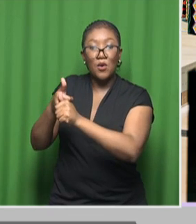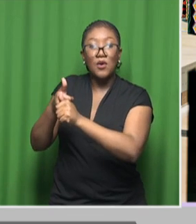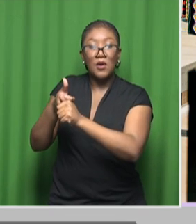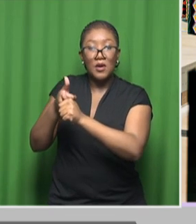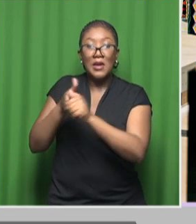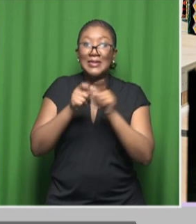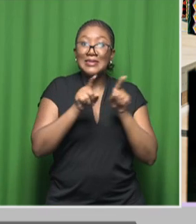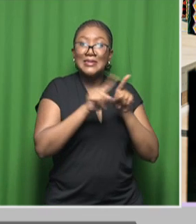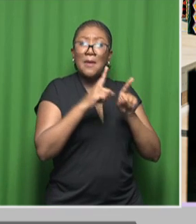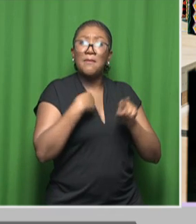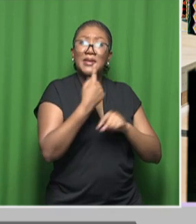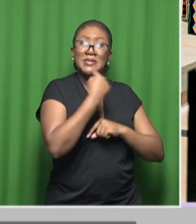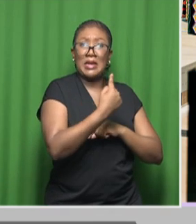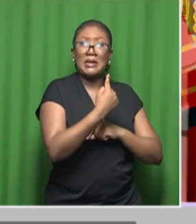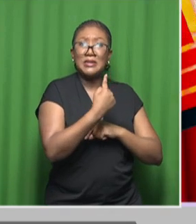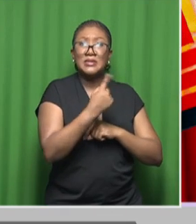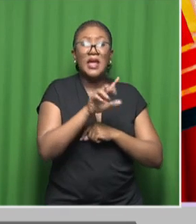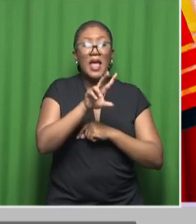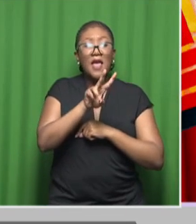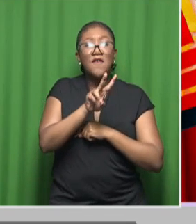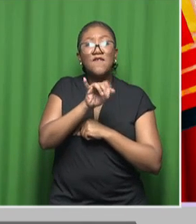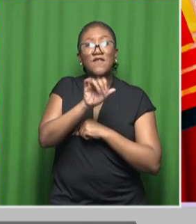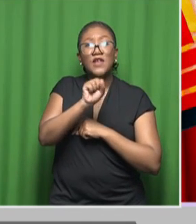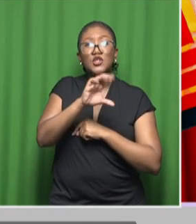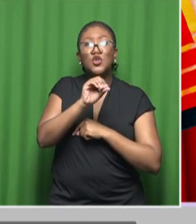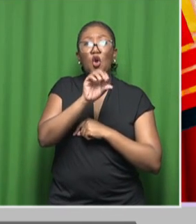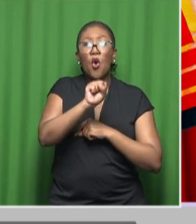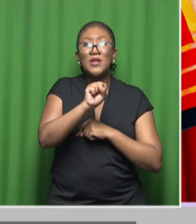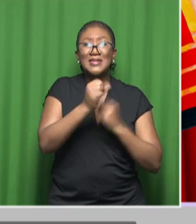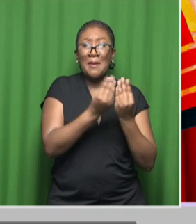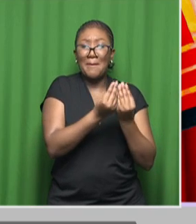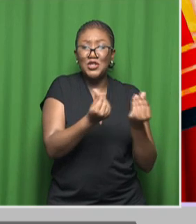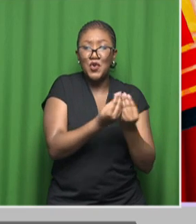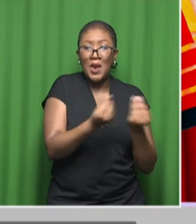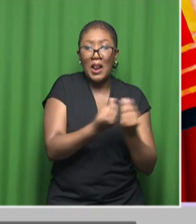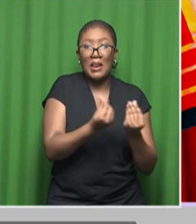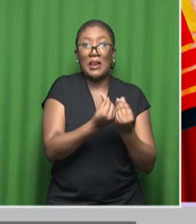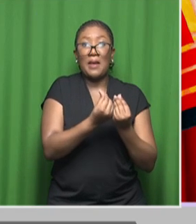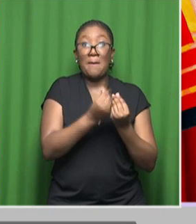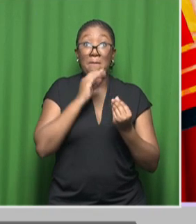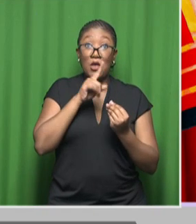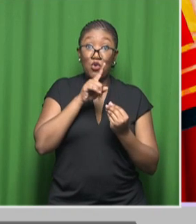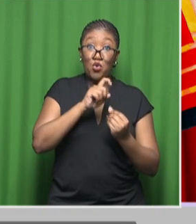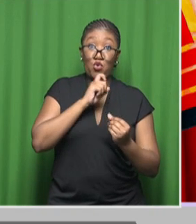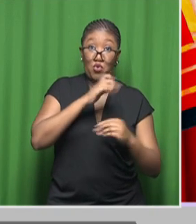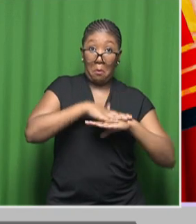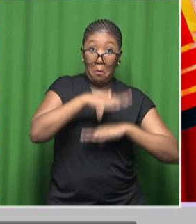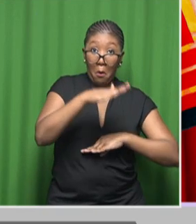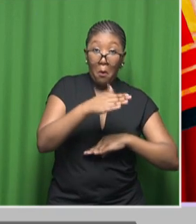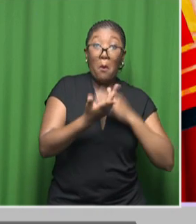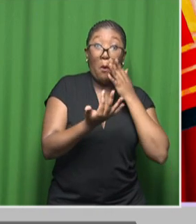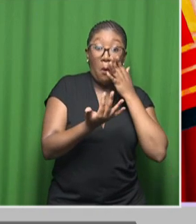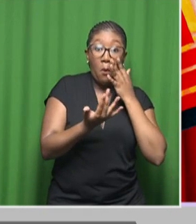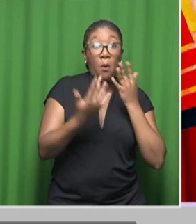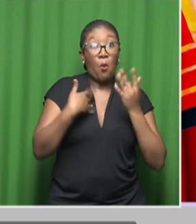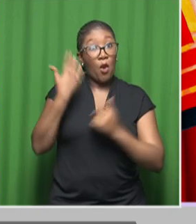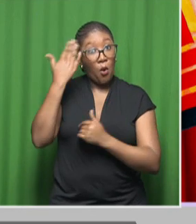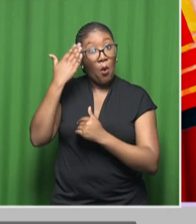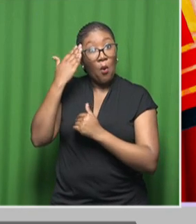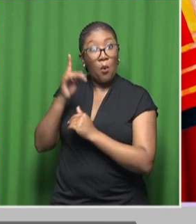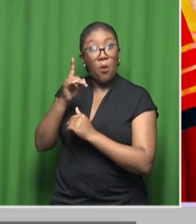Laduma, the viscose and the other material, are you going to go big on it? Because we know that MaXhosa